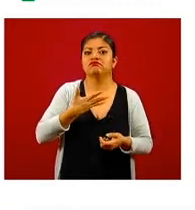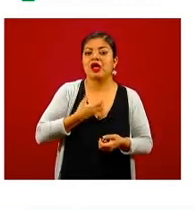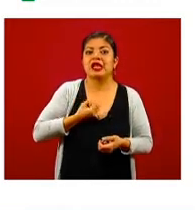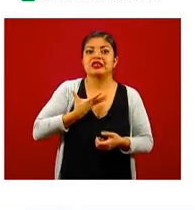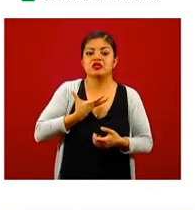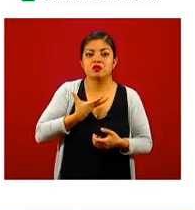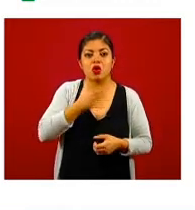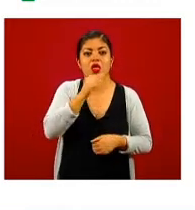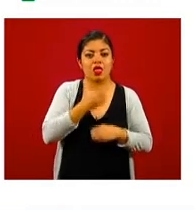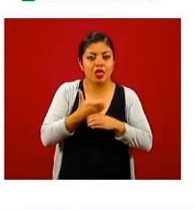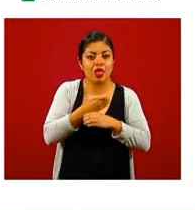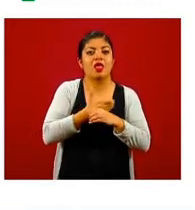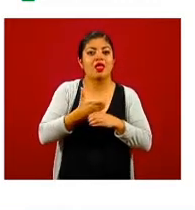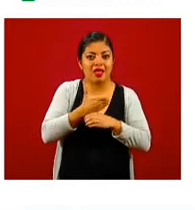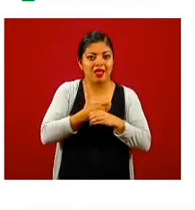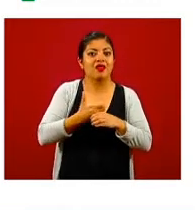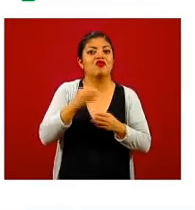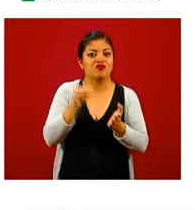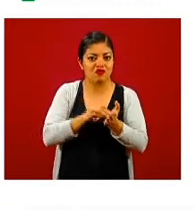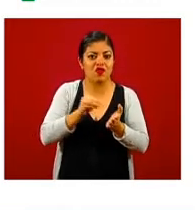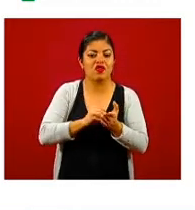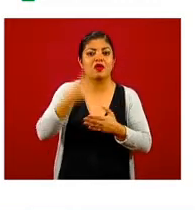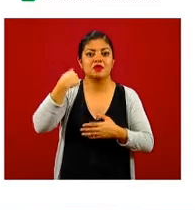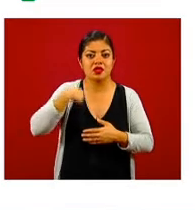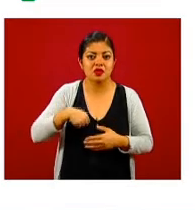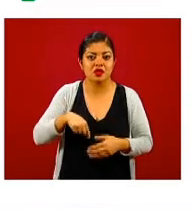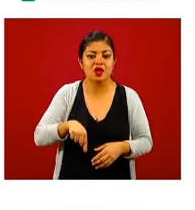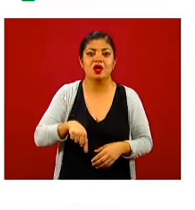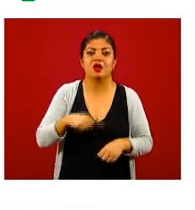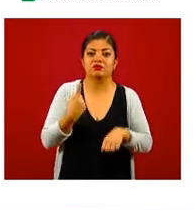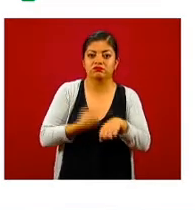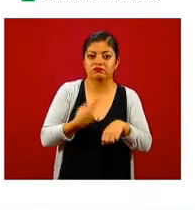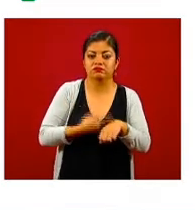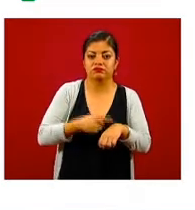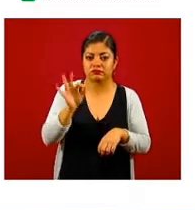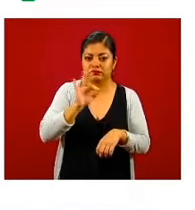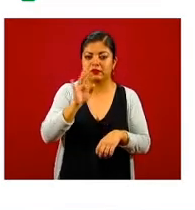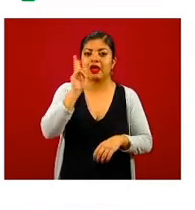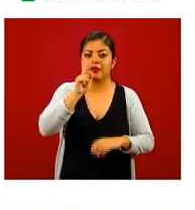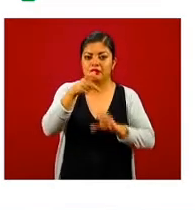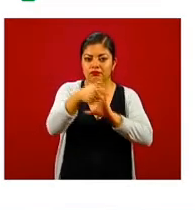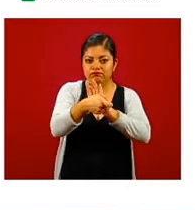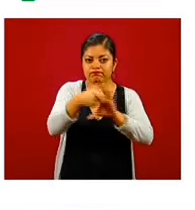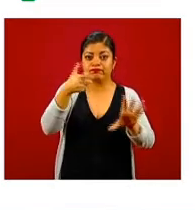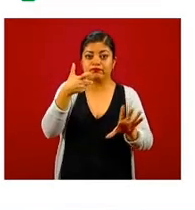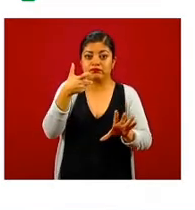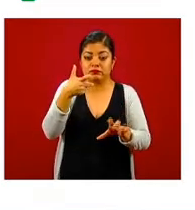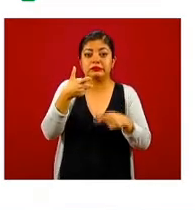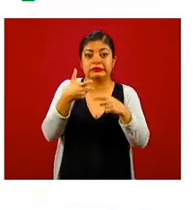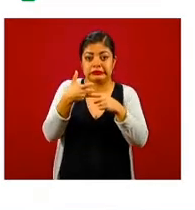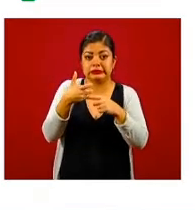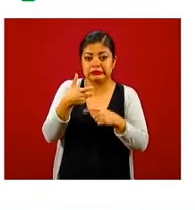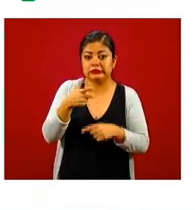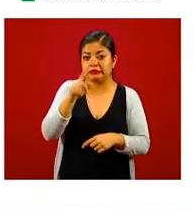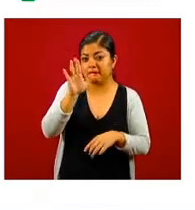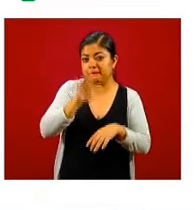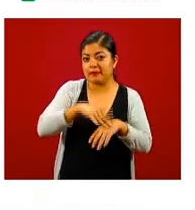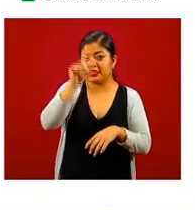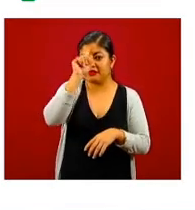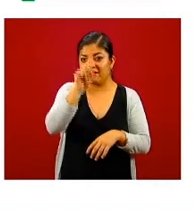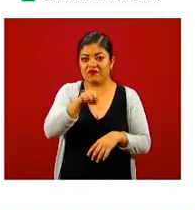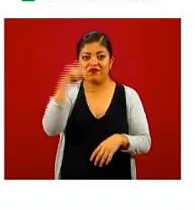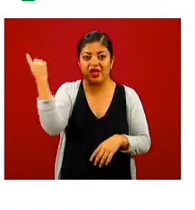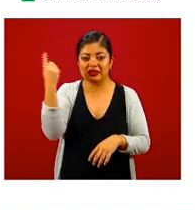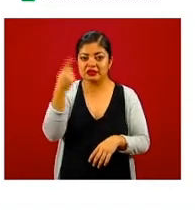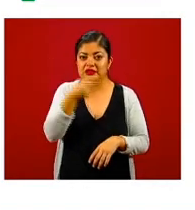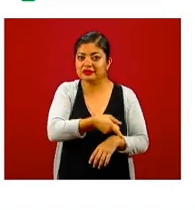Therefore, the virus stays active and blocks their airways. So this means that what happens here